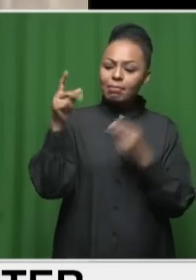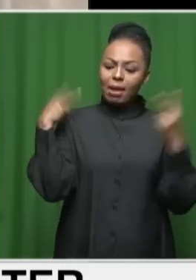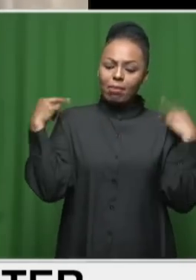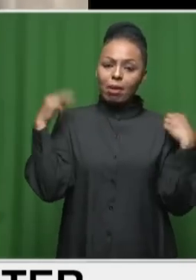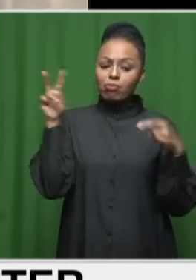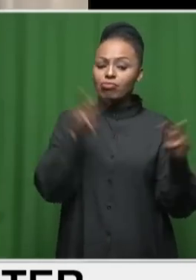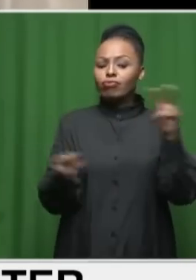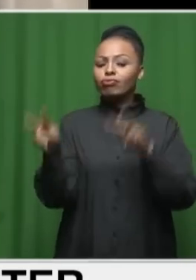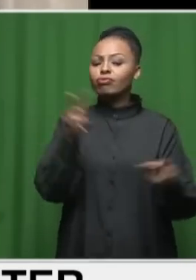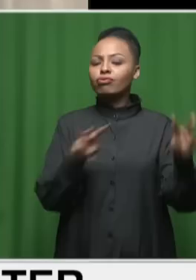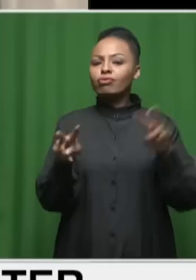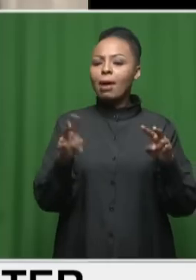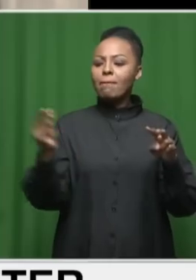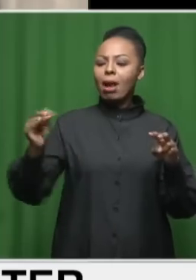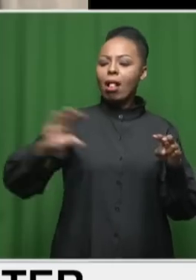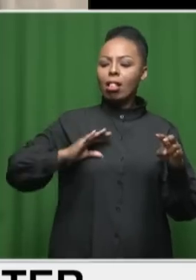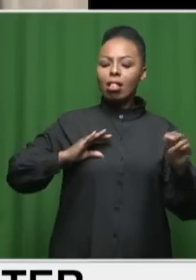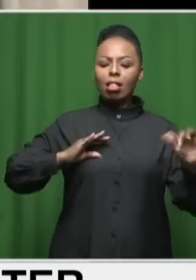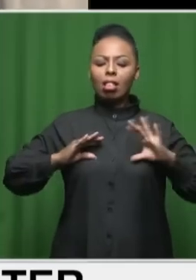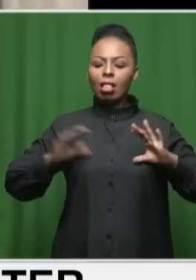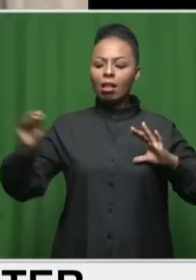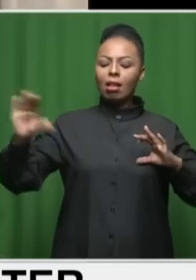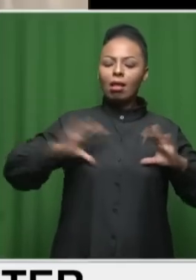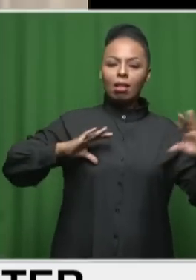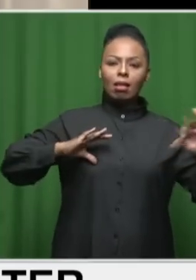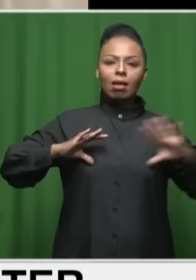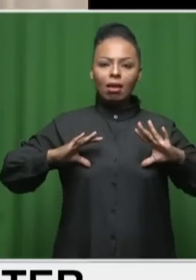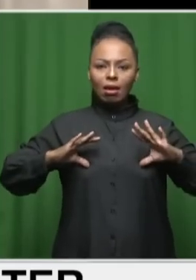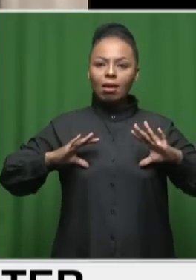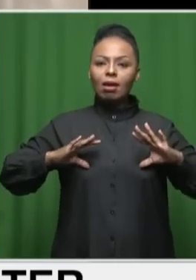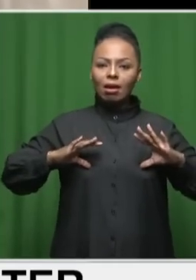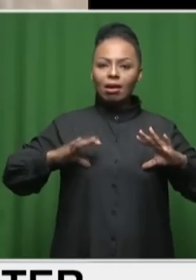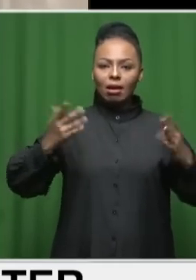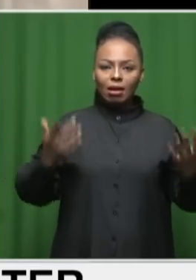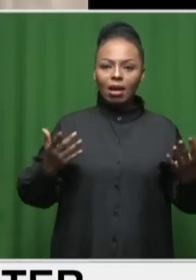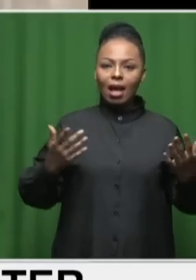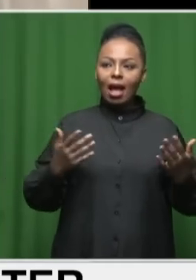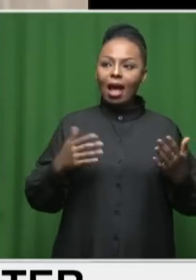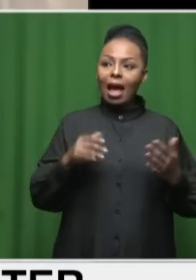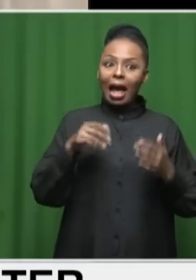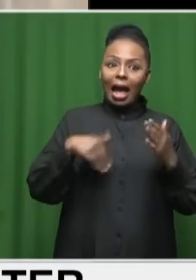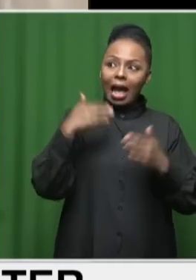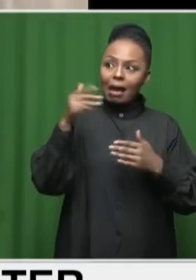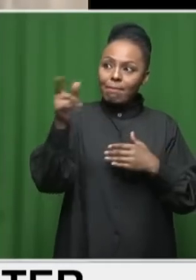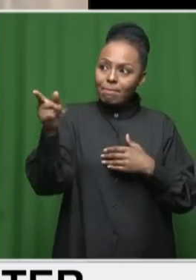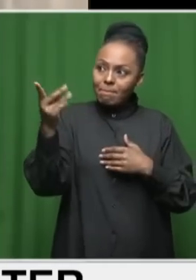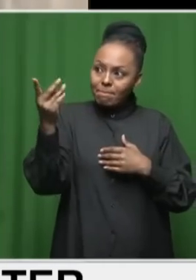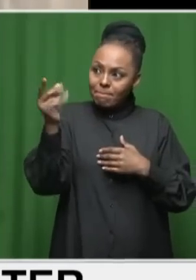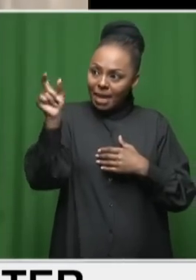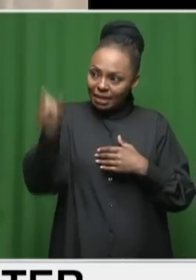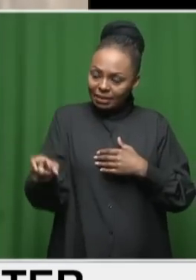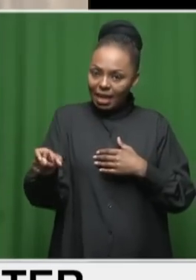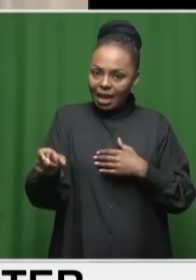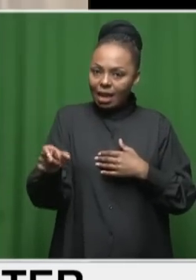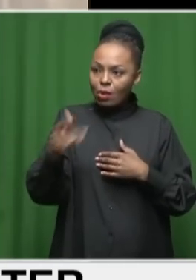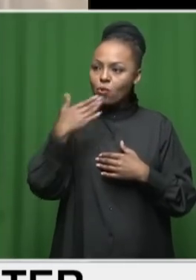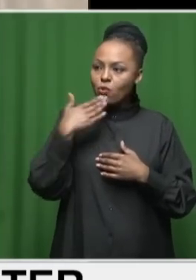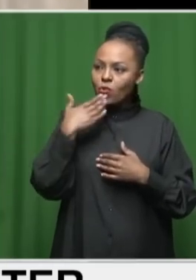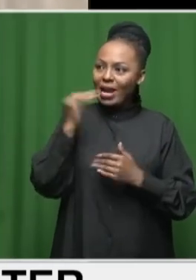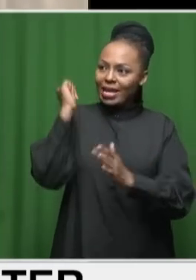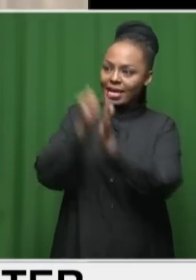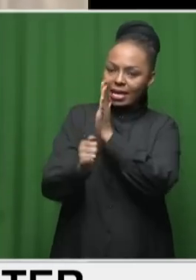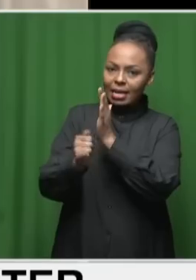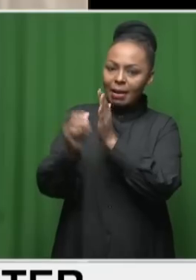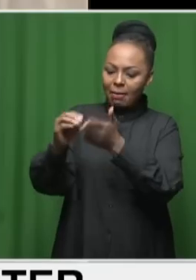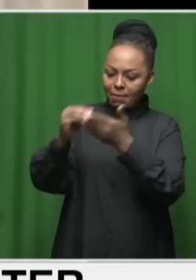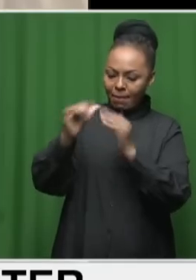and to take out these prisoners and bring them back after killing. And that's basically a 0.1% chance that they